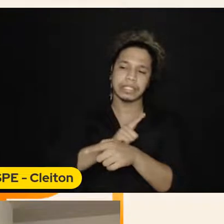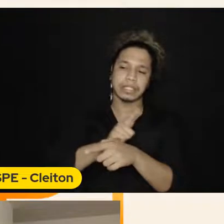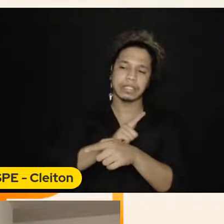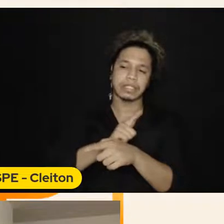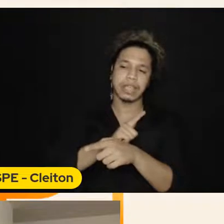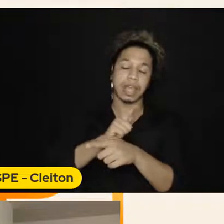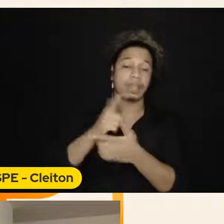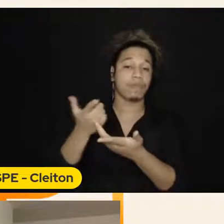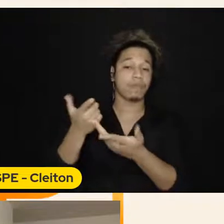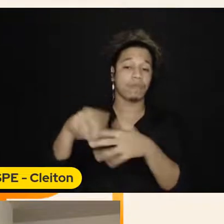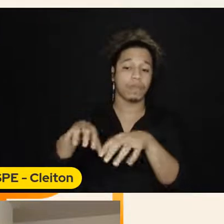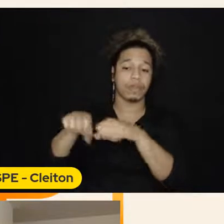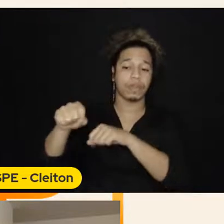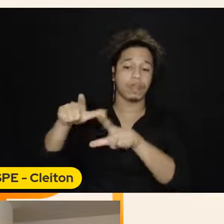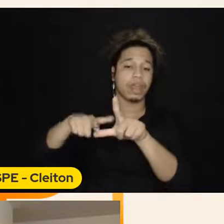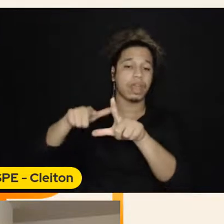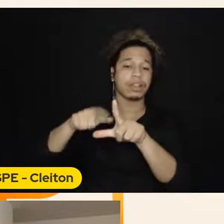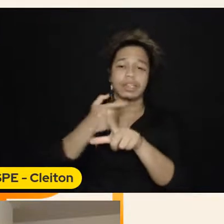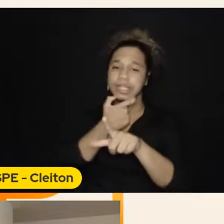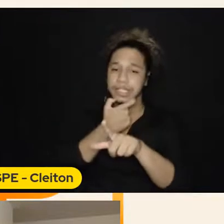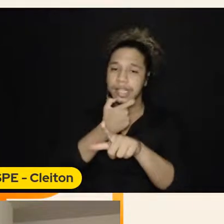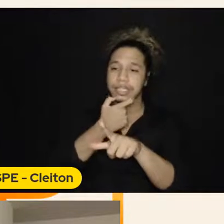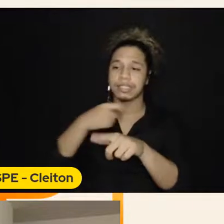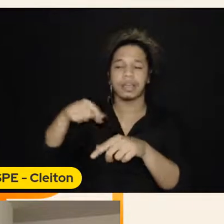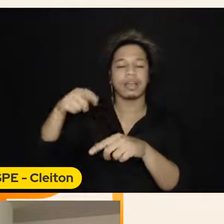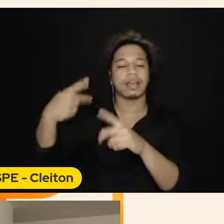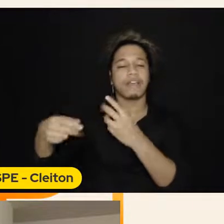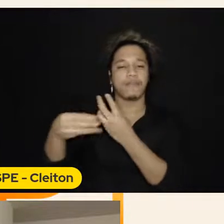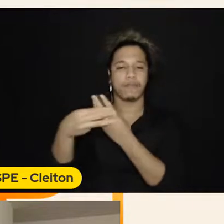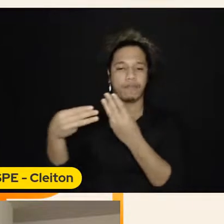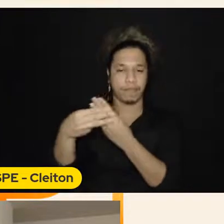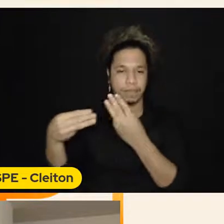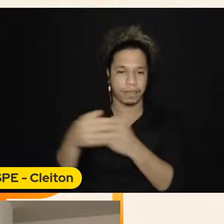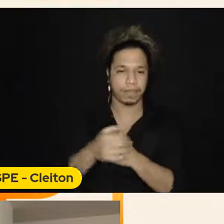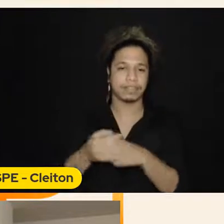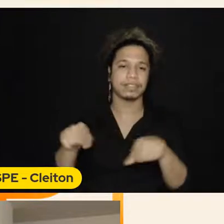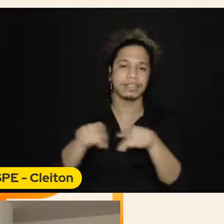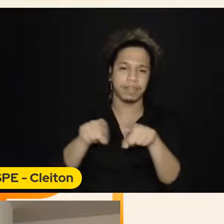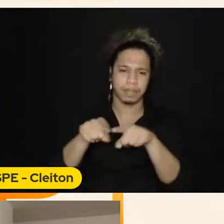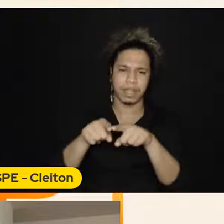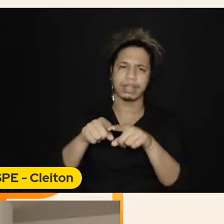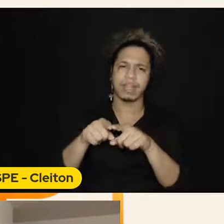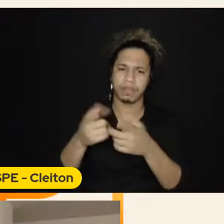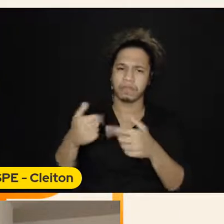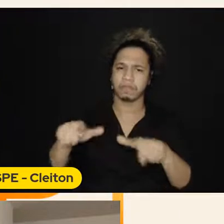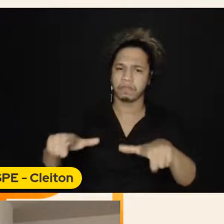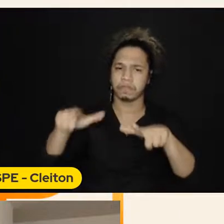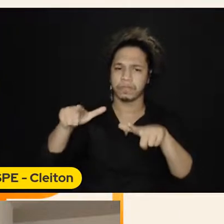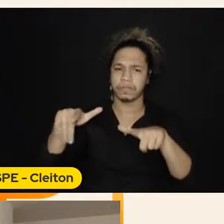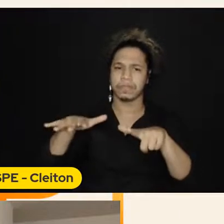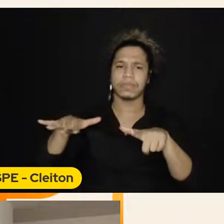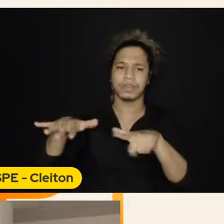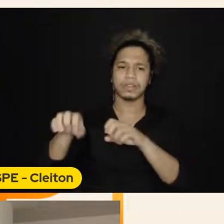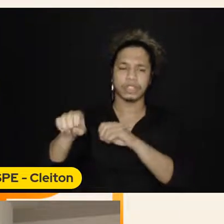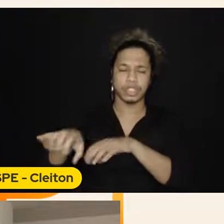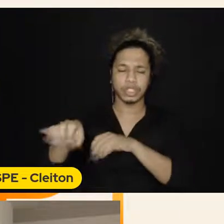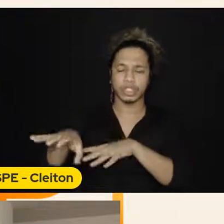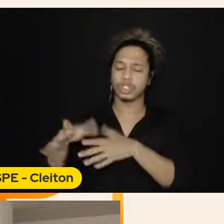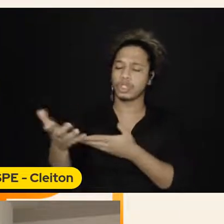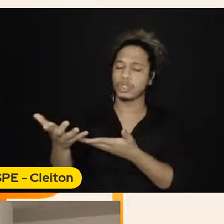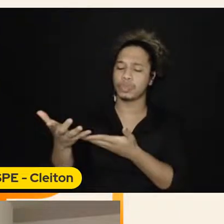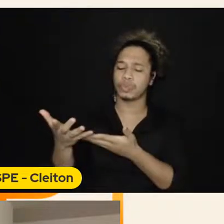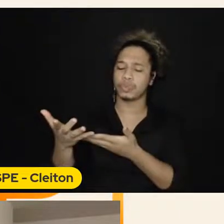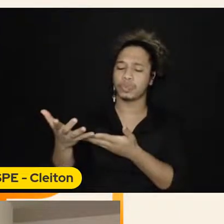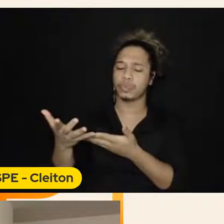of Paraíba. He's also a CELTA certified English teacher with a decade of teaching experience